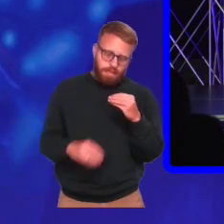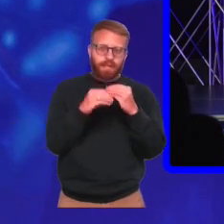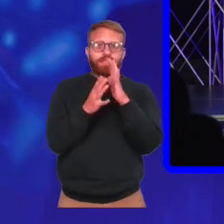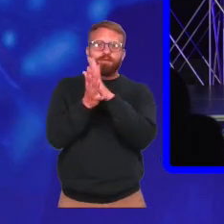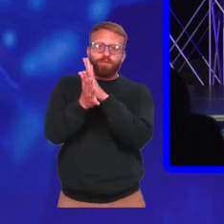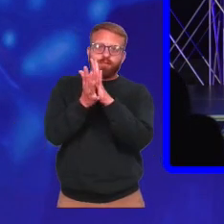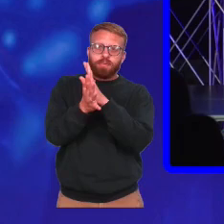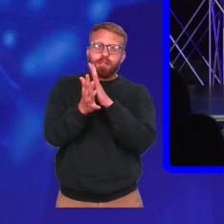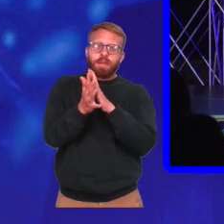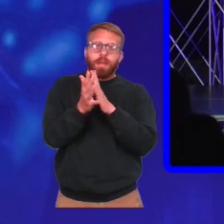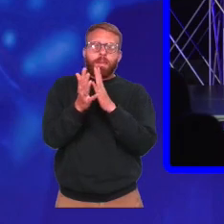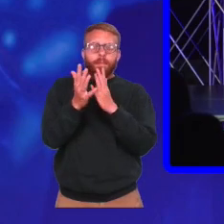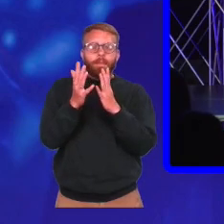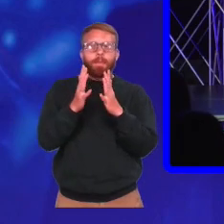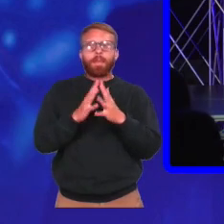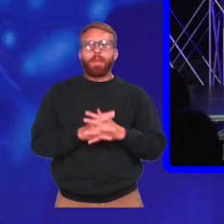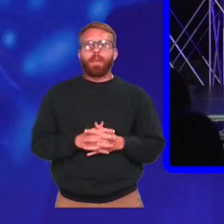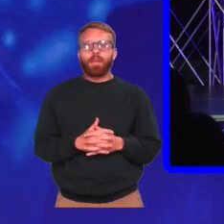excuse me.